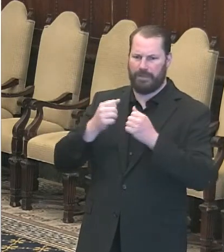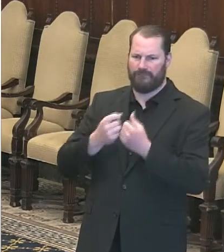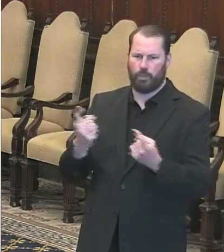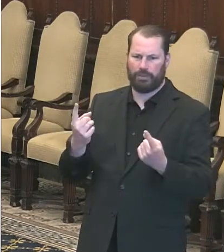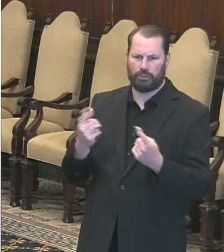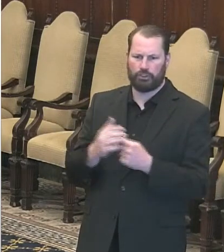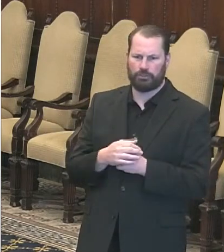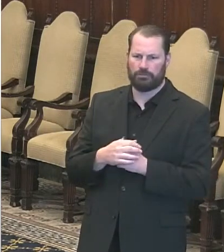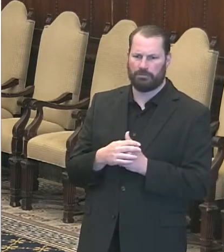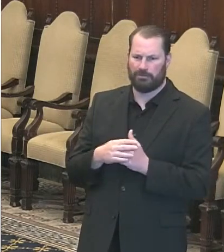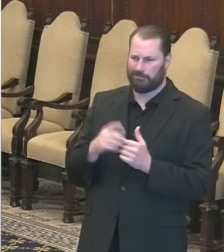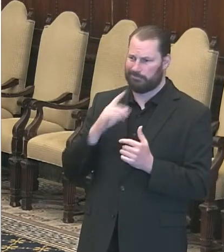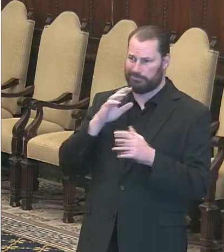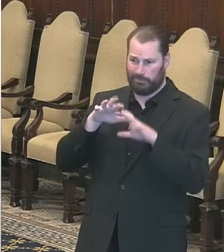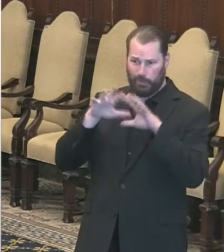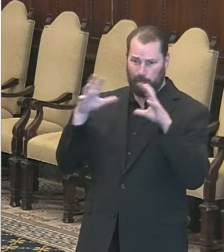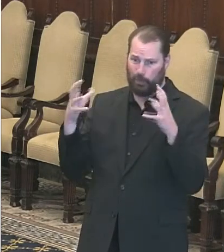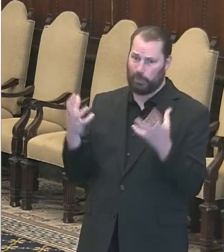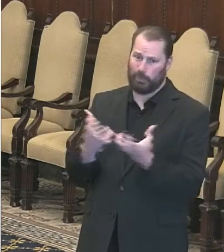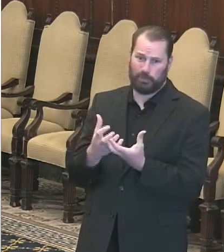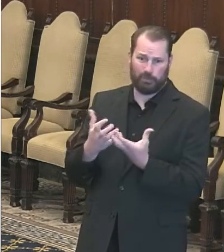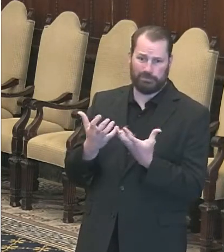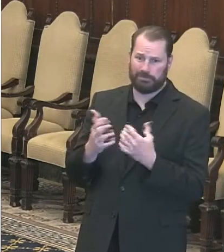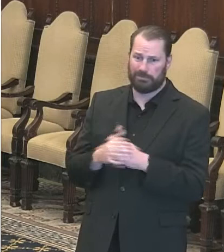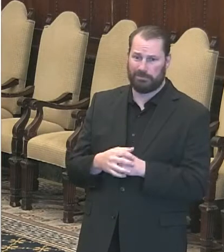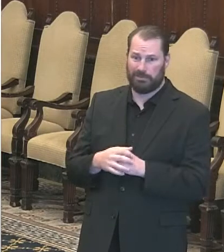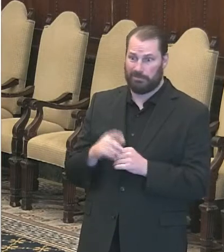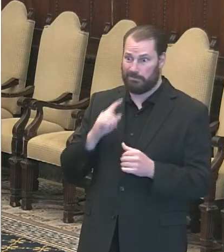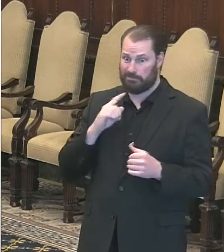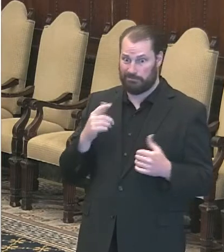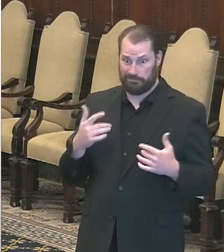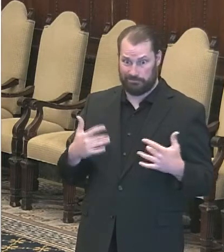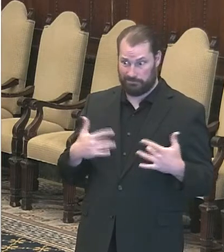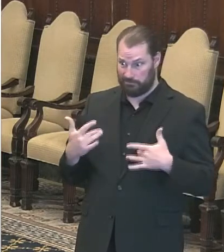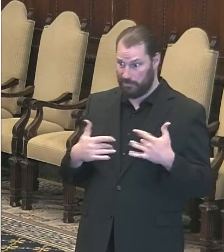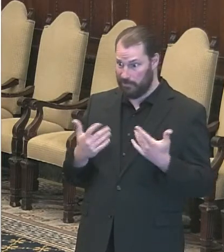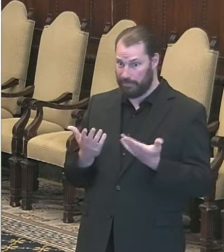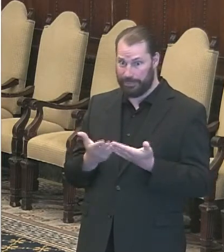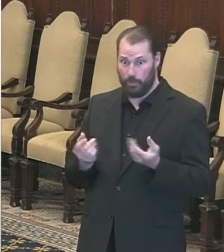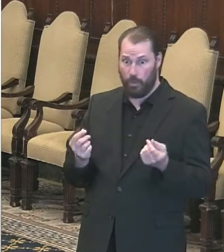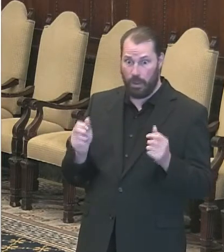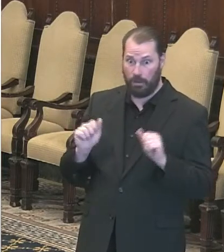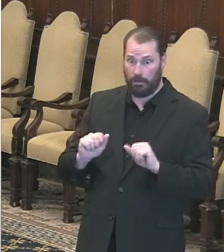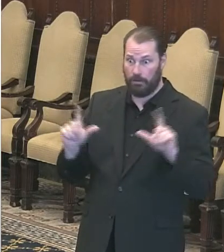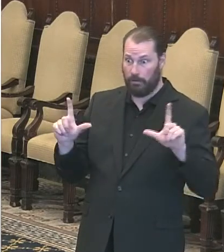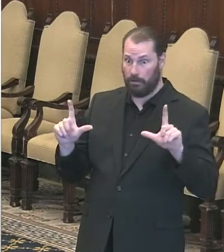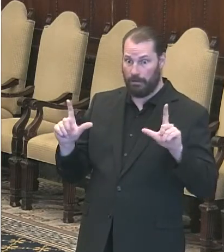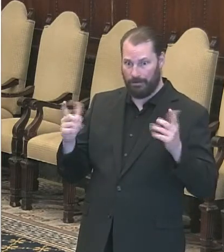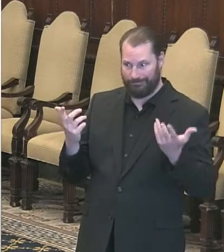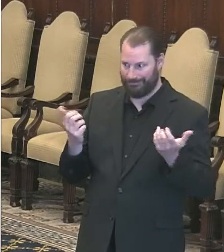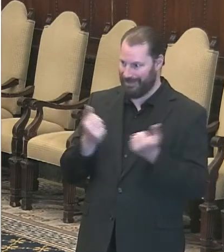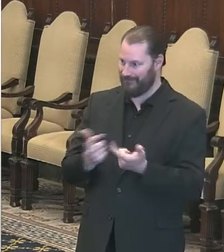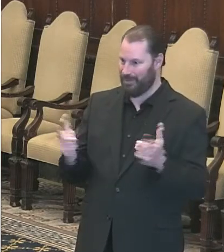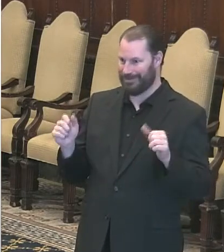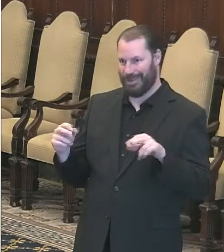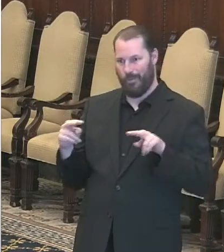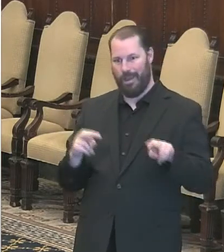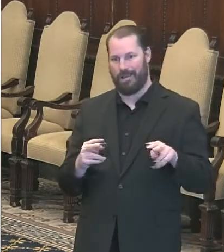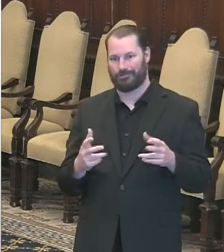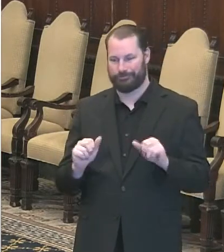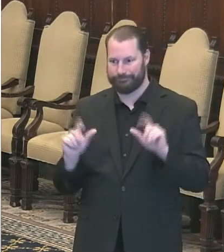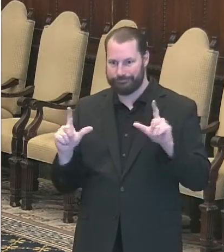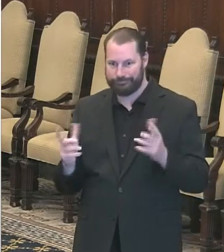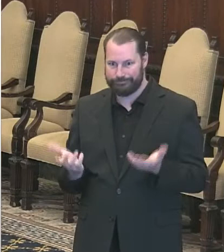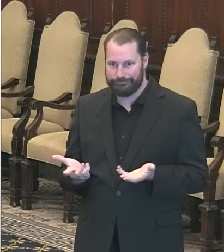world. One of the most exciting parts about a virtual festival is that it can be accessible from anywhere in the world, anywhere where you have an